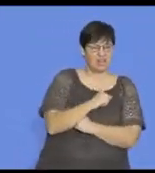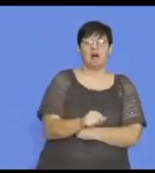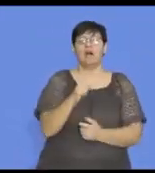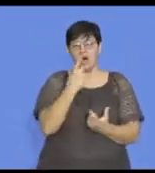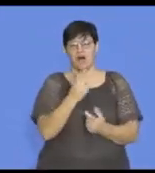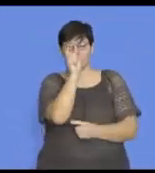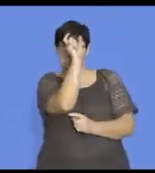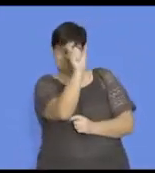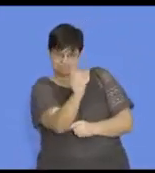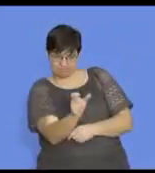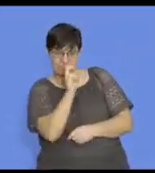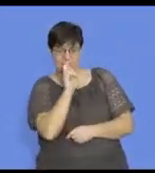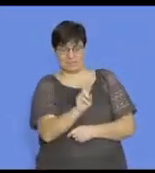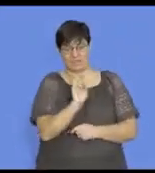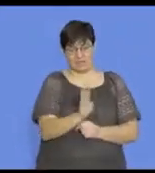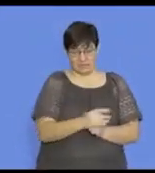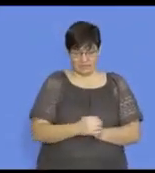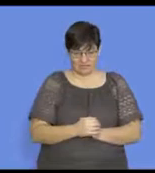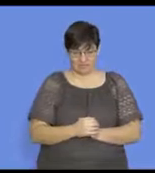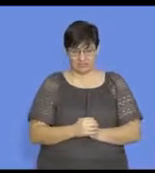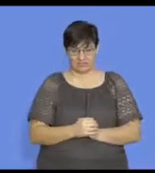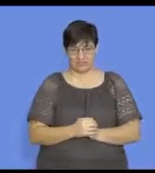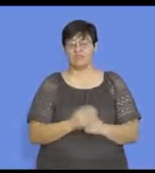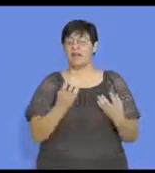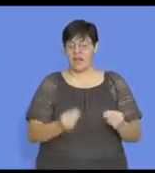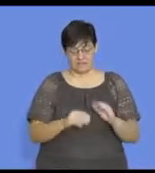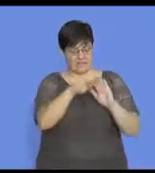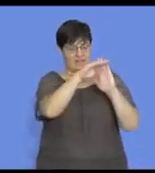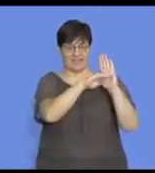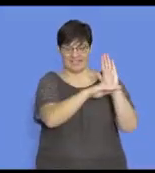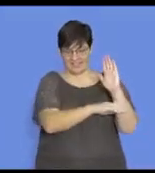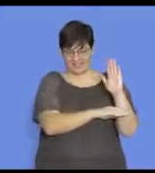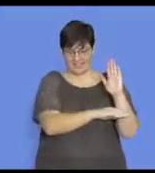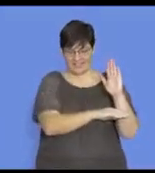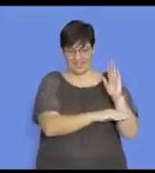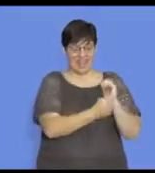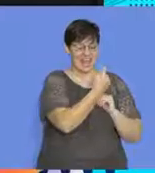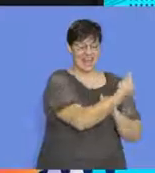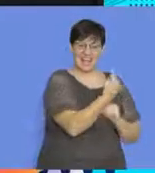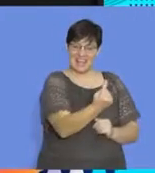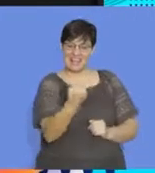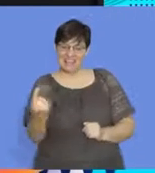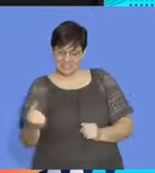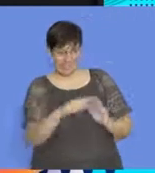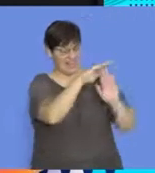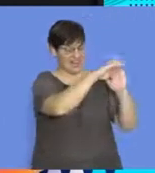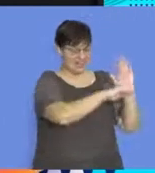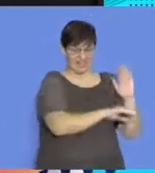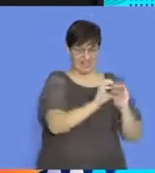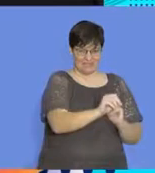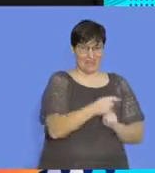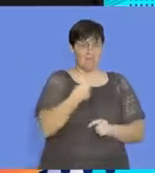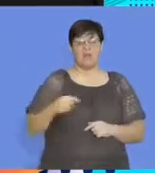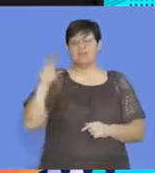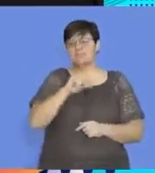the terminology, right? Pay attention. There is a list of them each section that we do it. Listen when I speak.